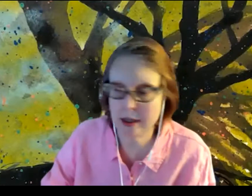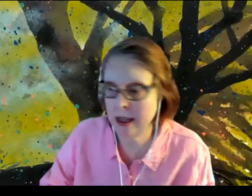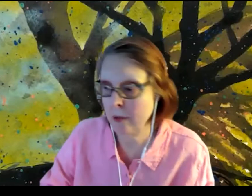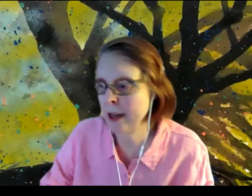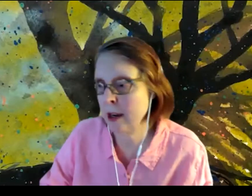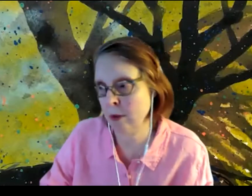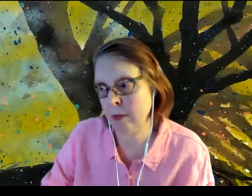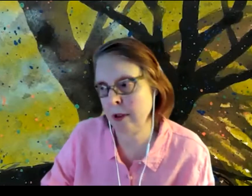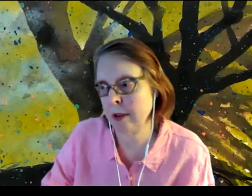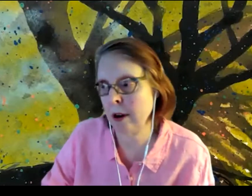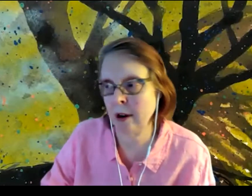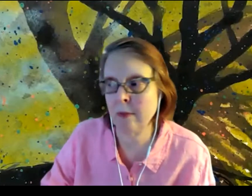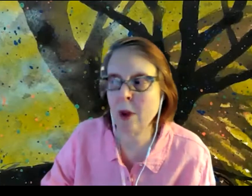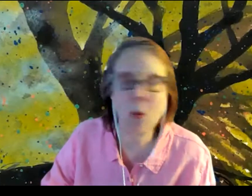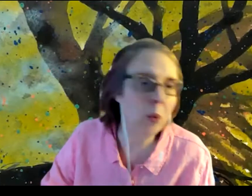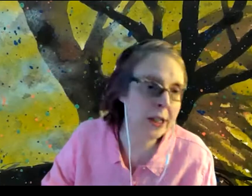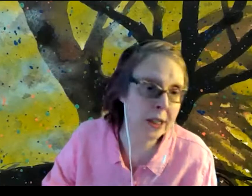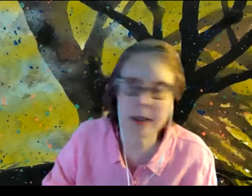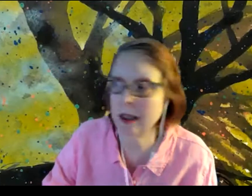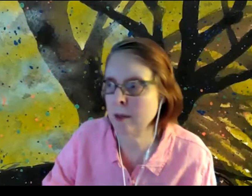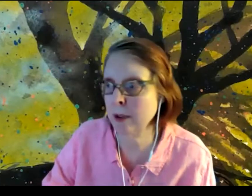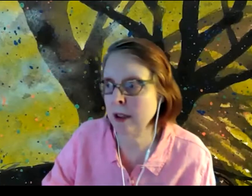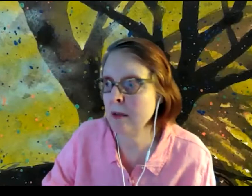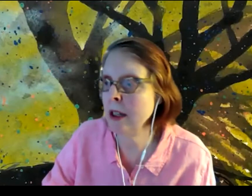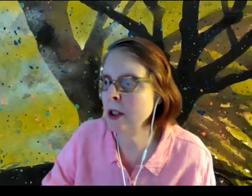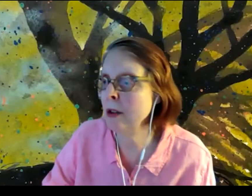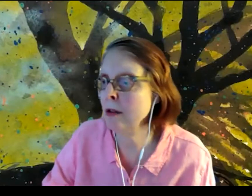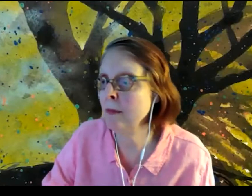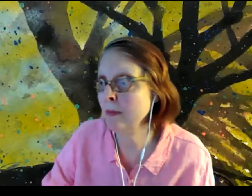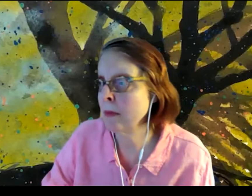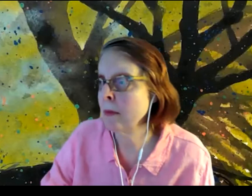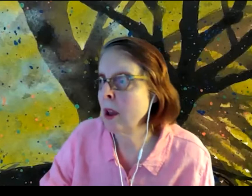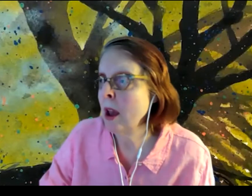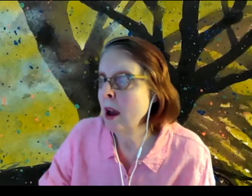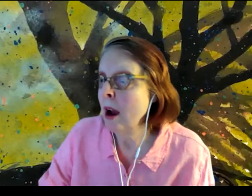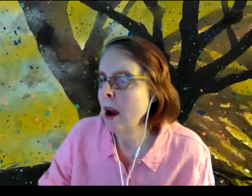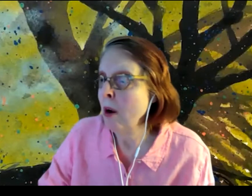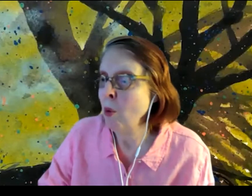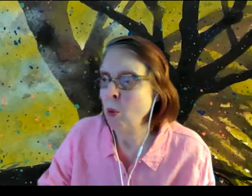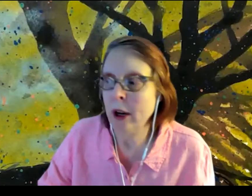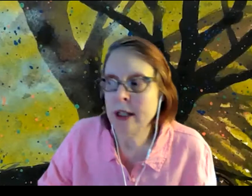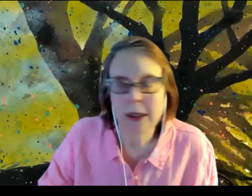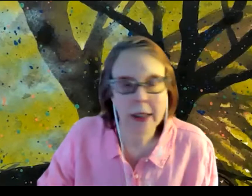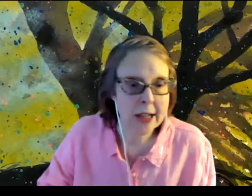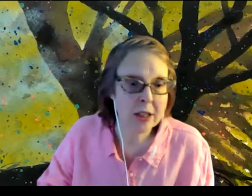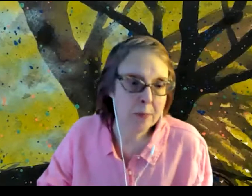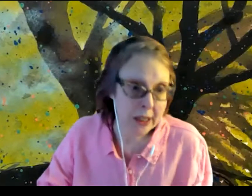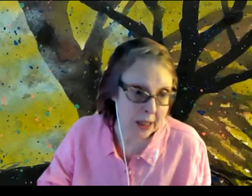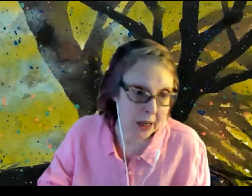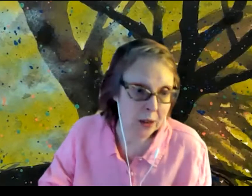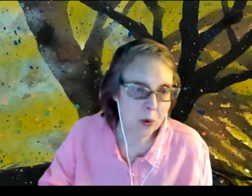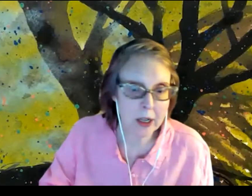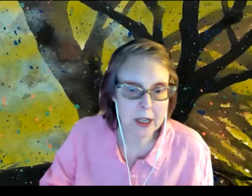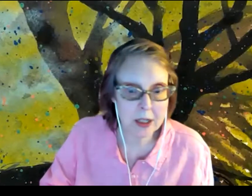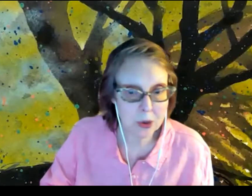questions that we came up with are, what does accessibility mean to you? what is it like to be